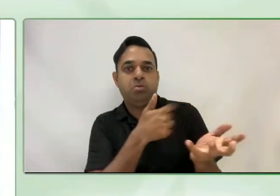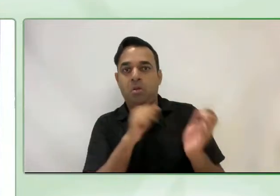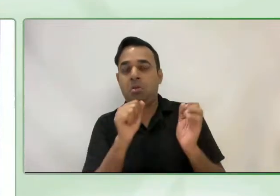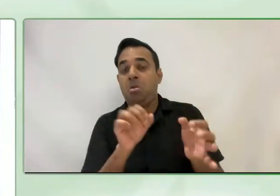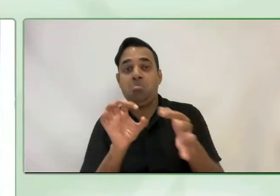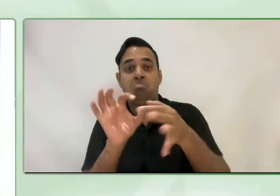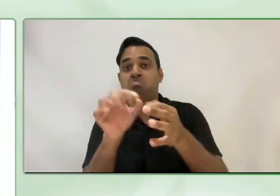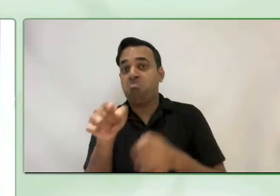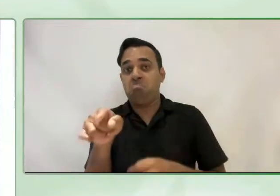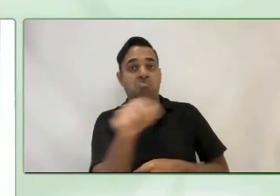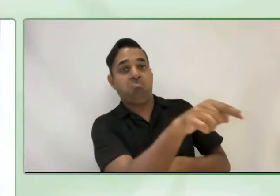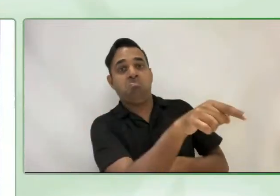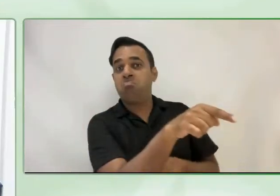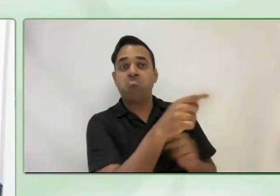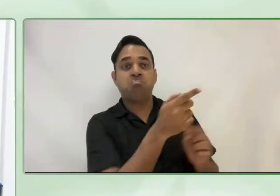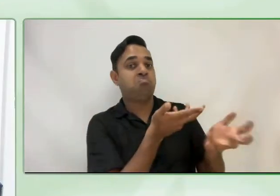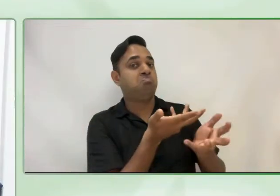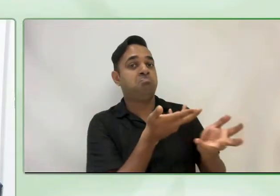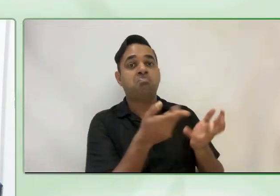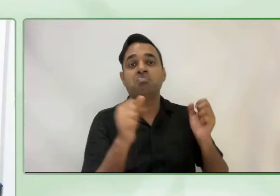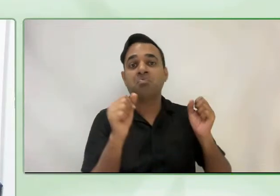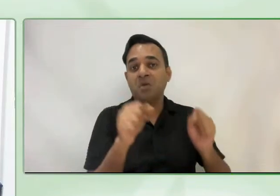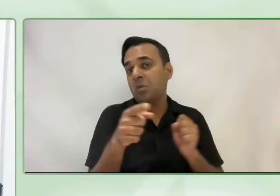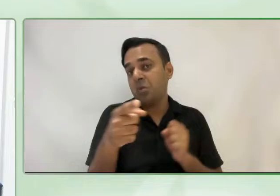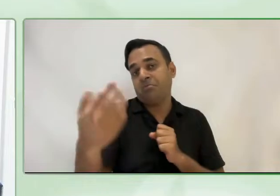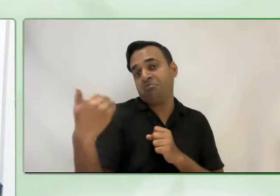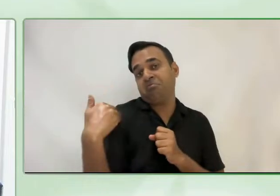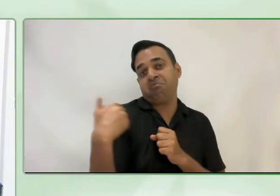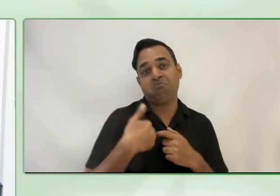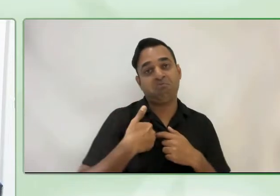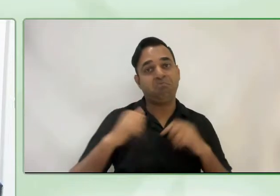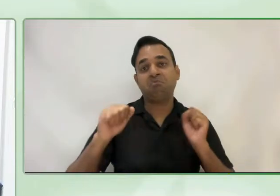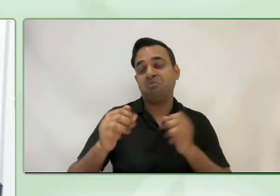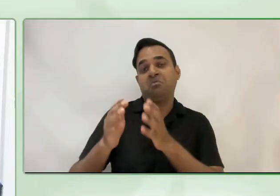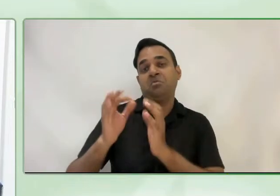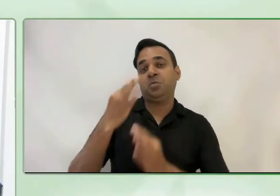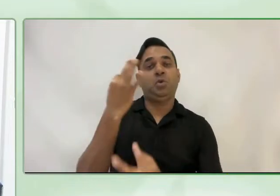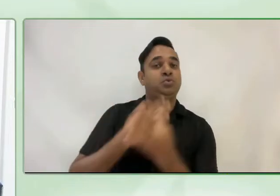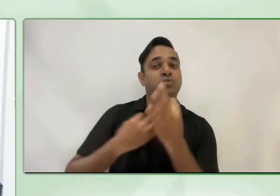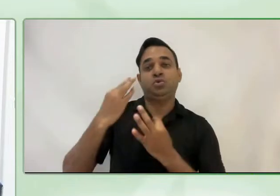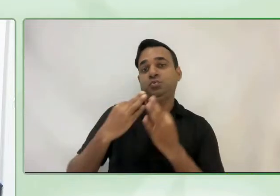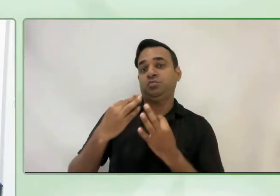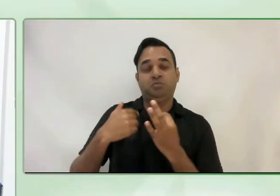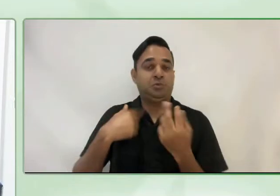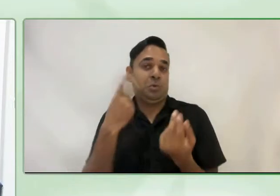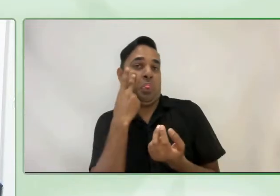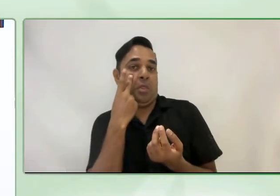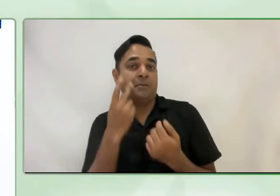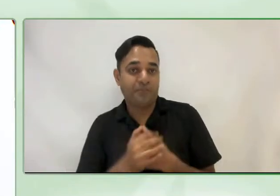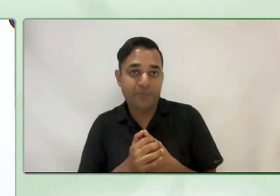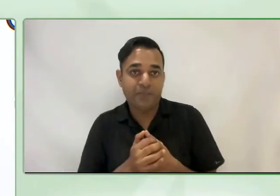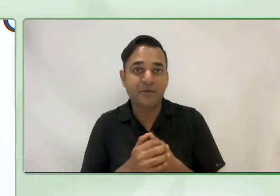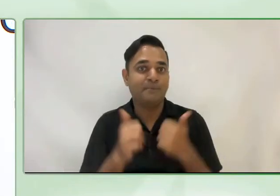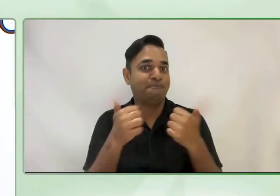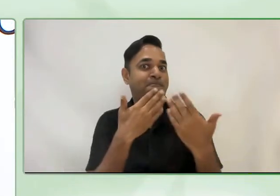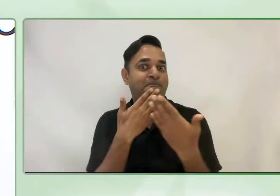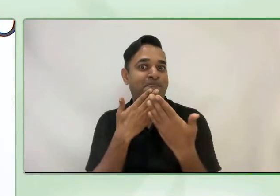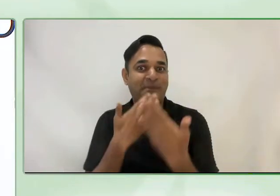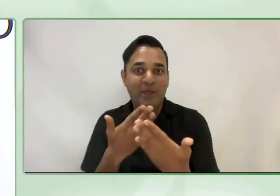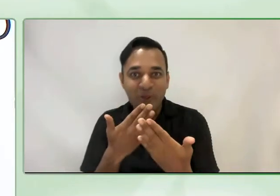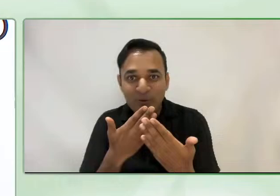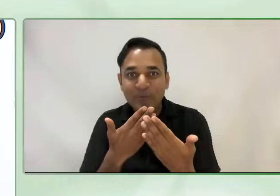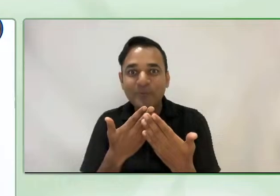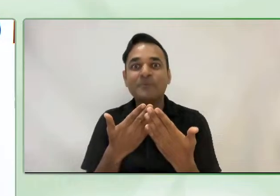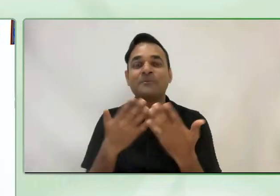will see. Great, thanks a lot. So I think the time is nearly up, but I wanted to use also this opportunity to